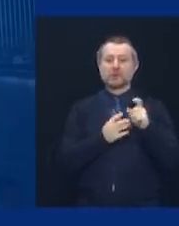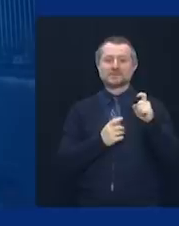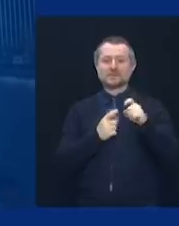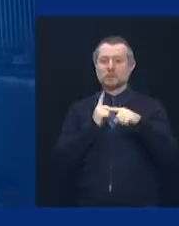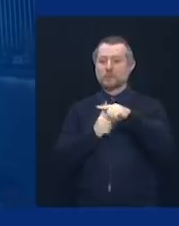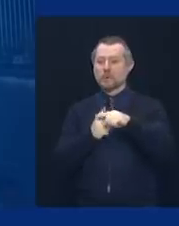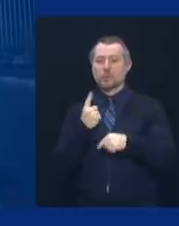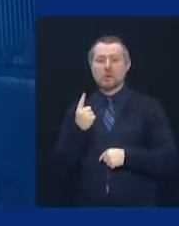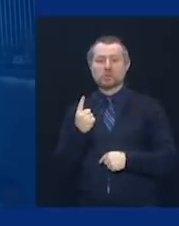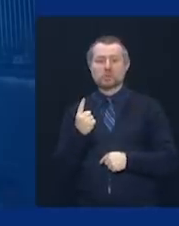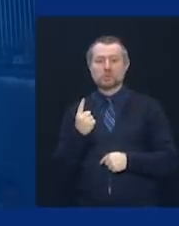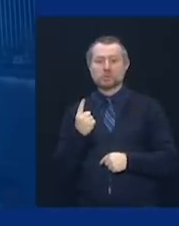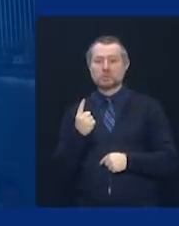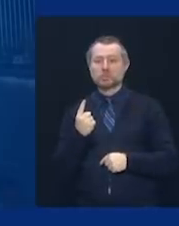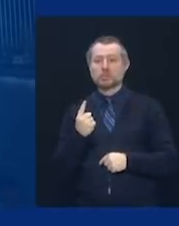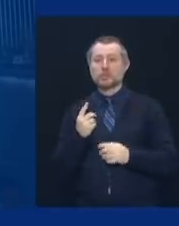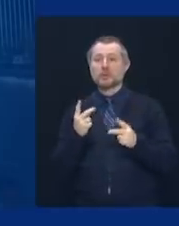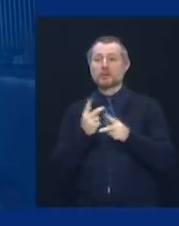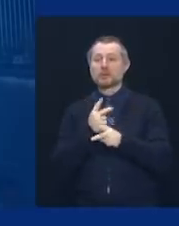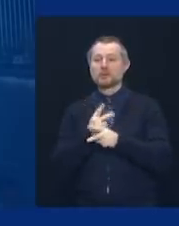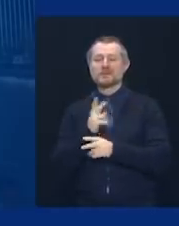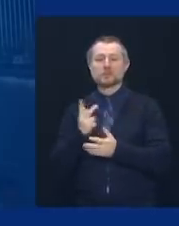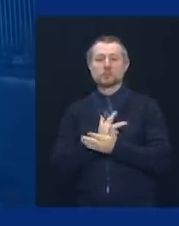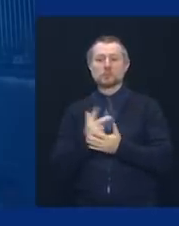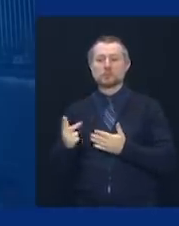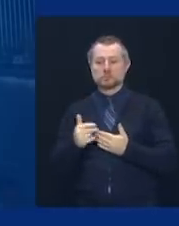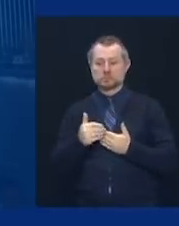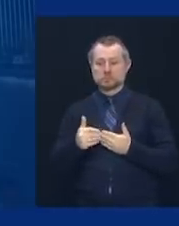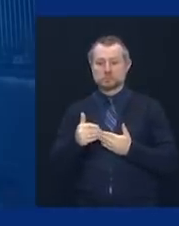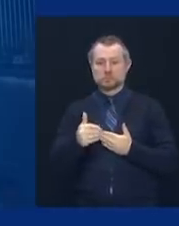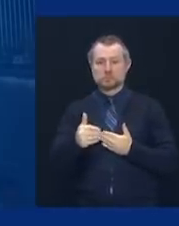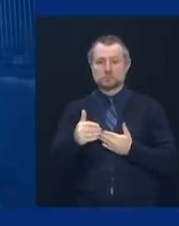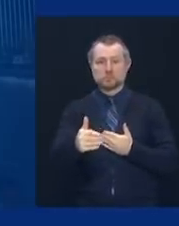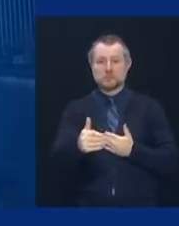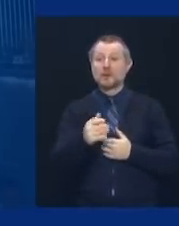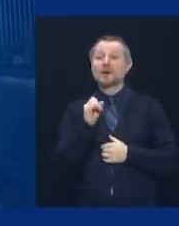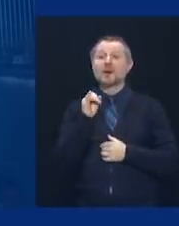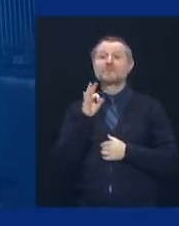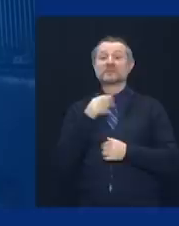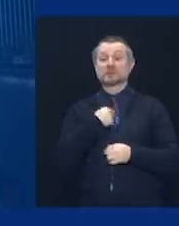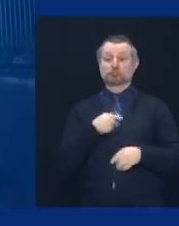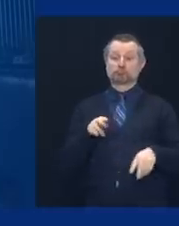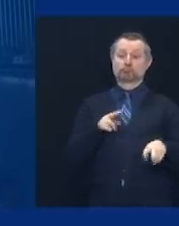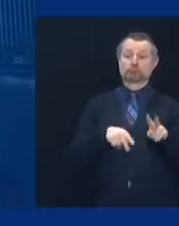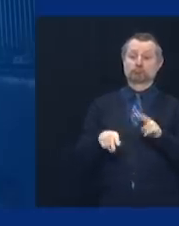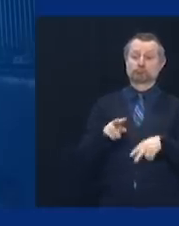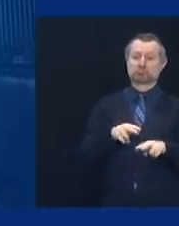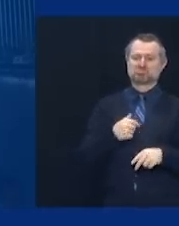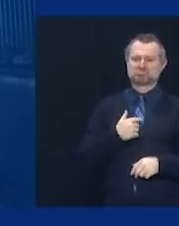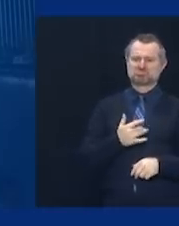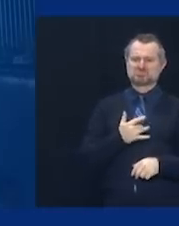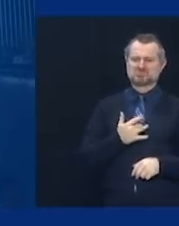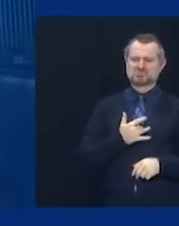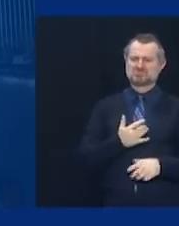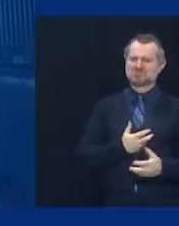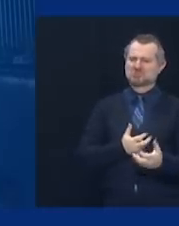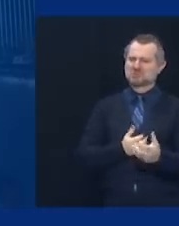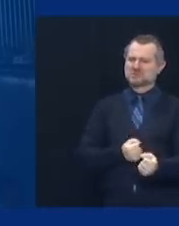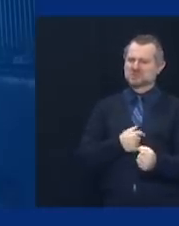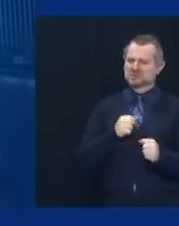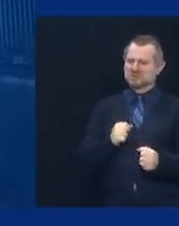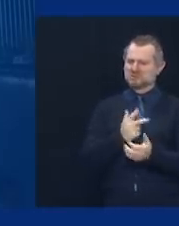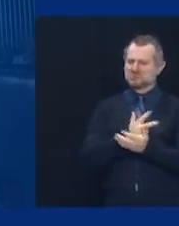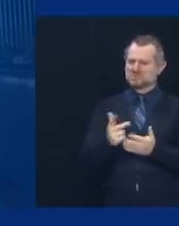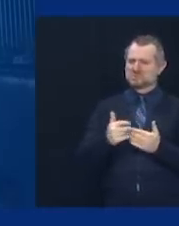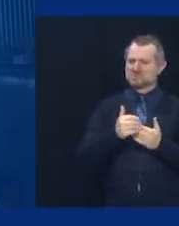Factor that out for 3 weeks. If you think in 3 weeks, hospital, you